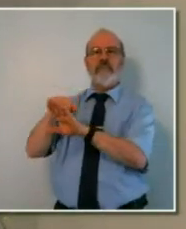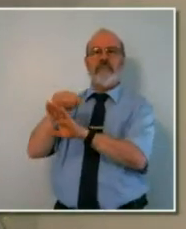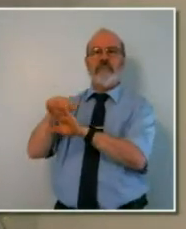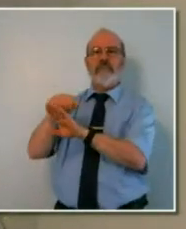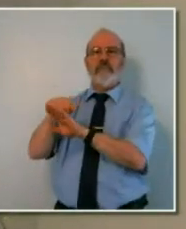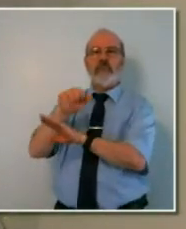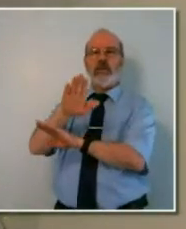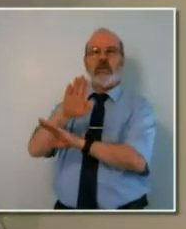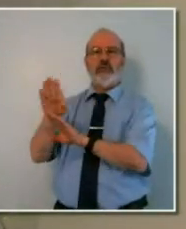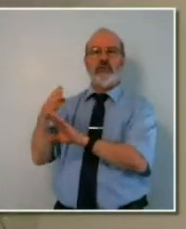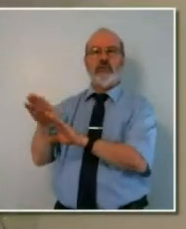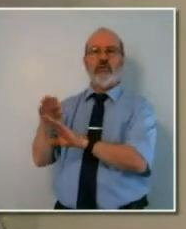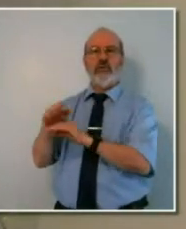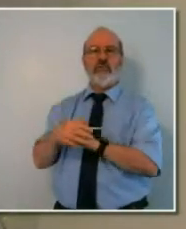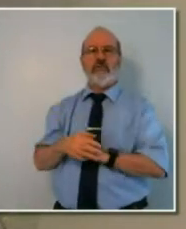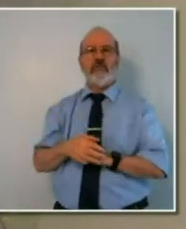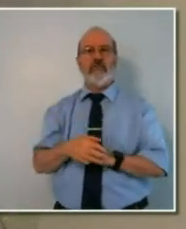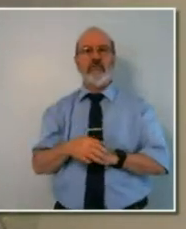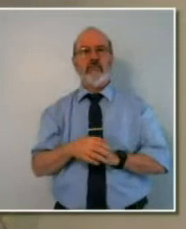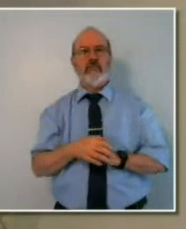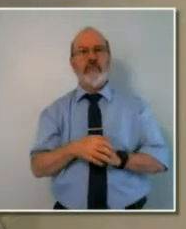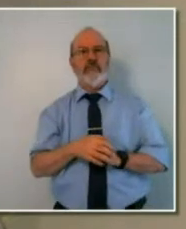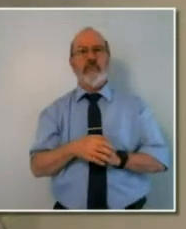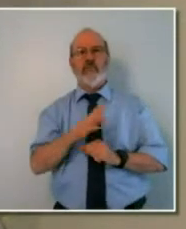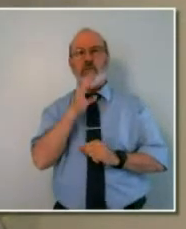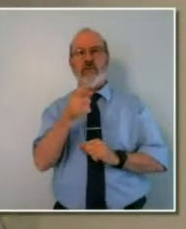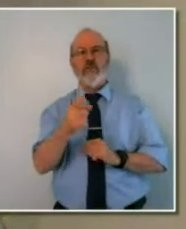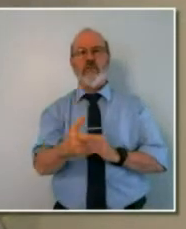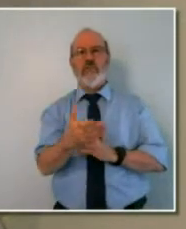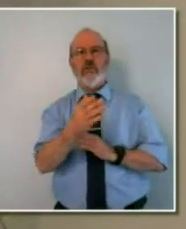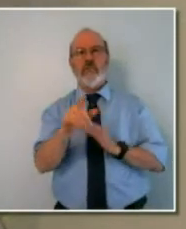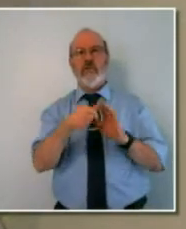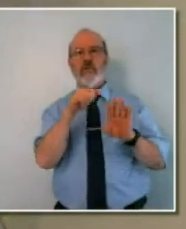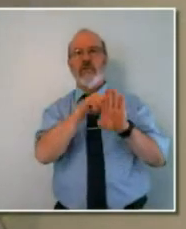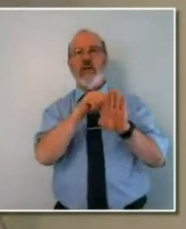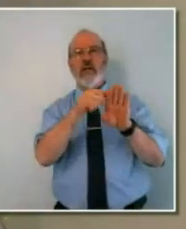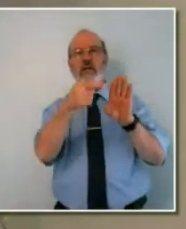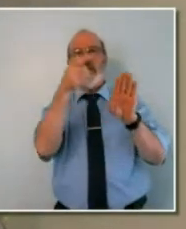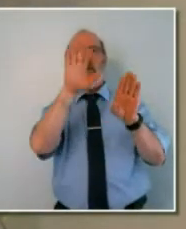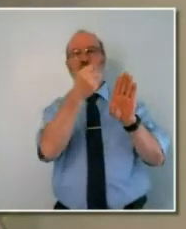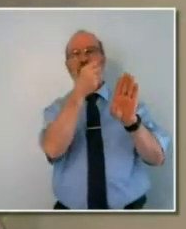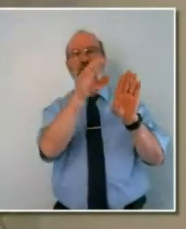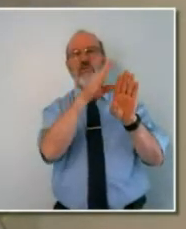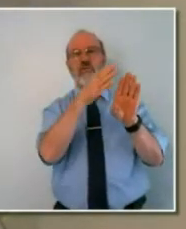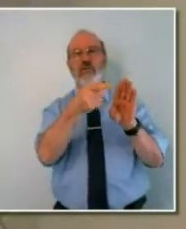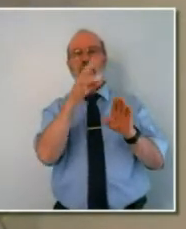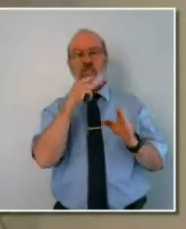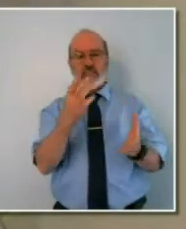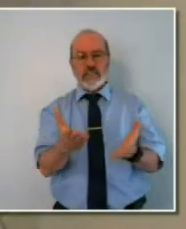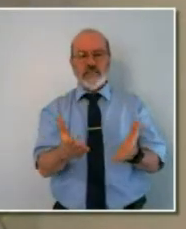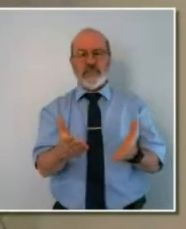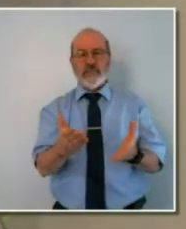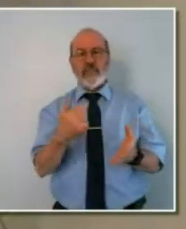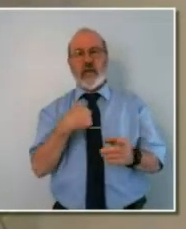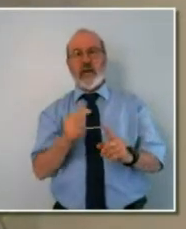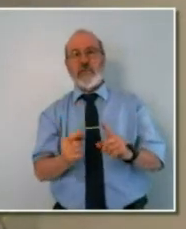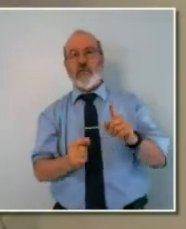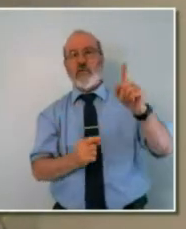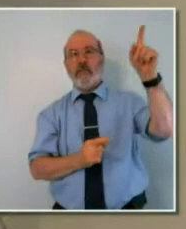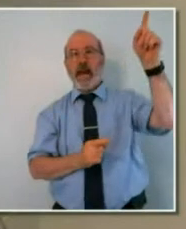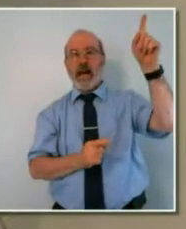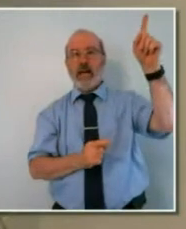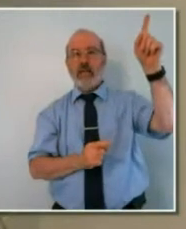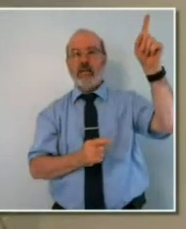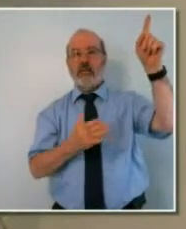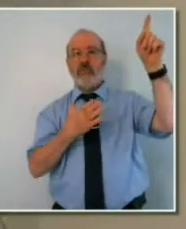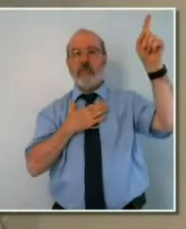and knock on your door. So I'm talking to you this morning about knocking on God's door. God says here, "I'm going to return and go to my